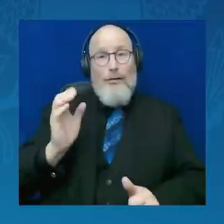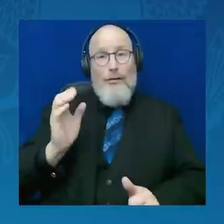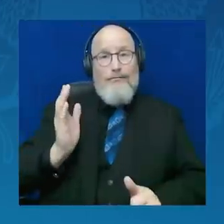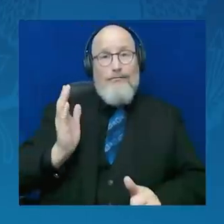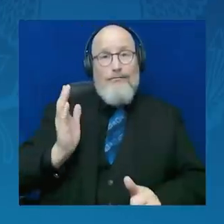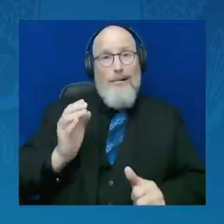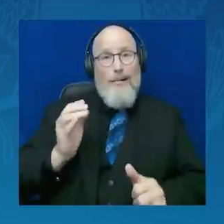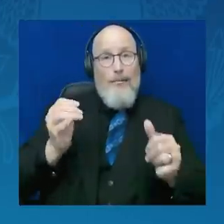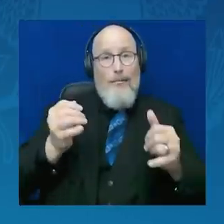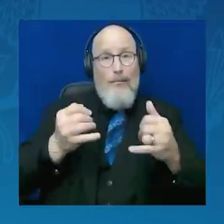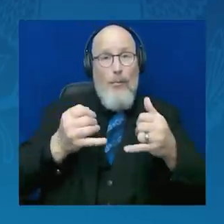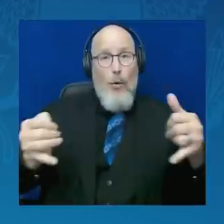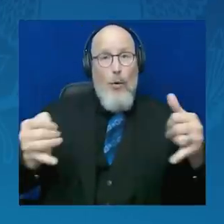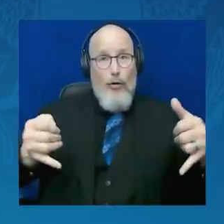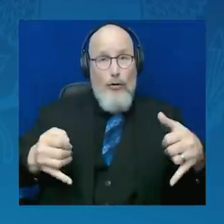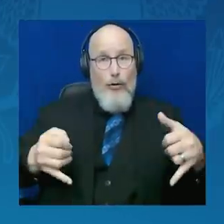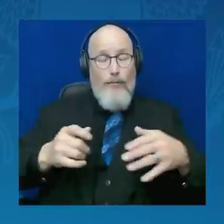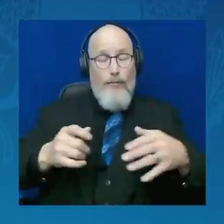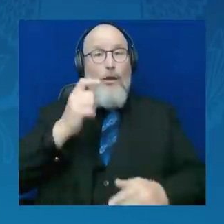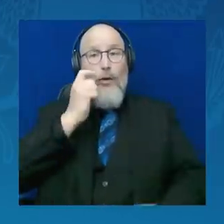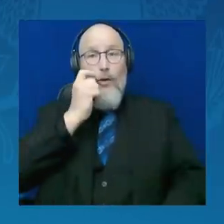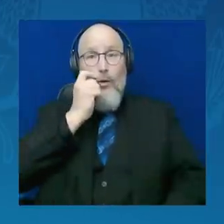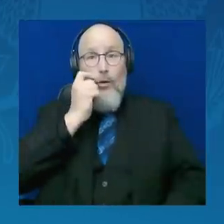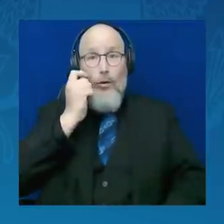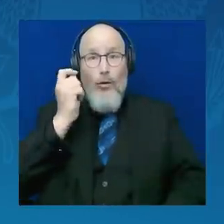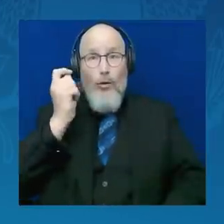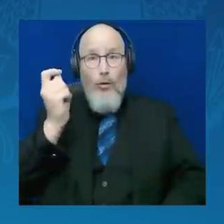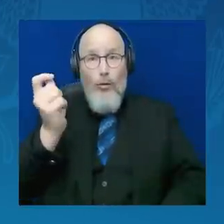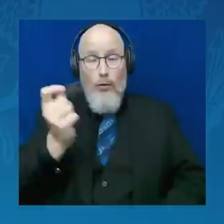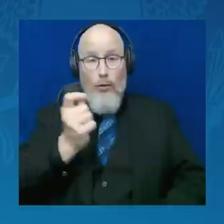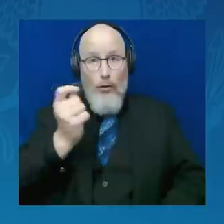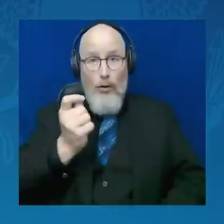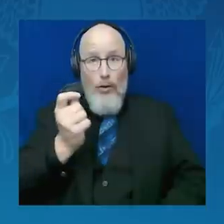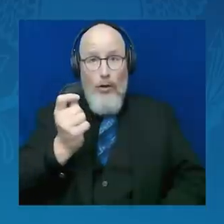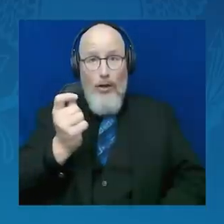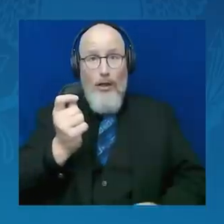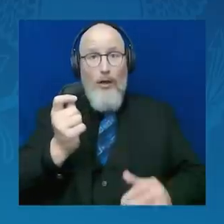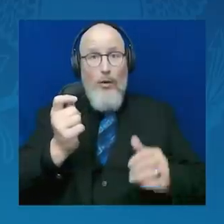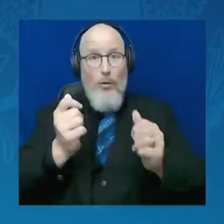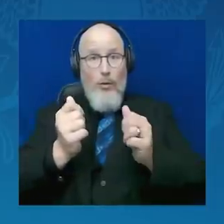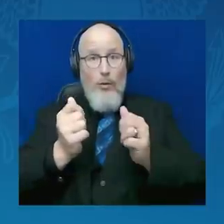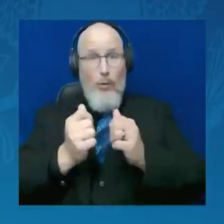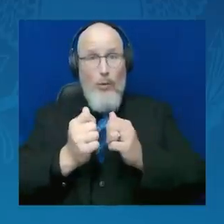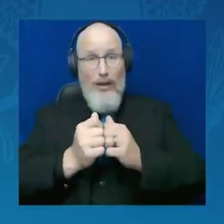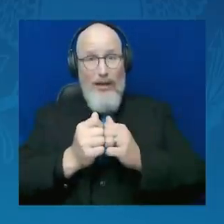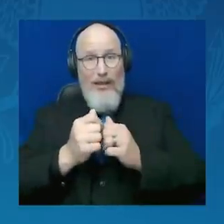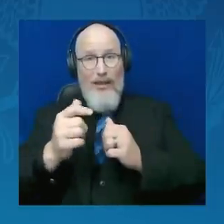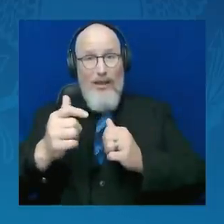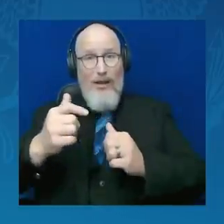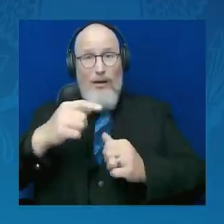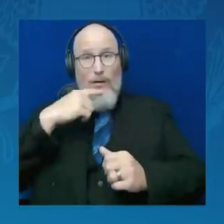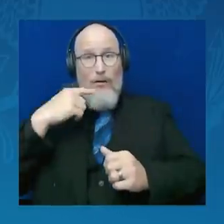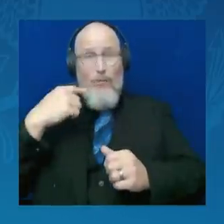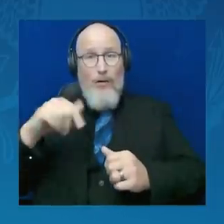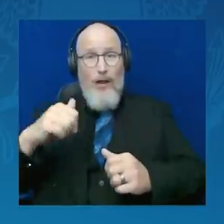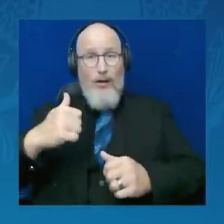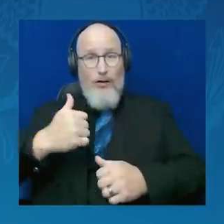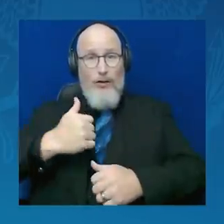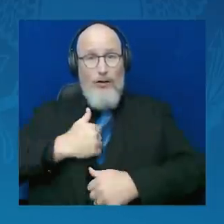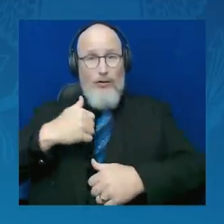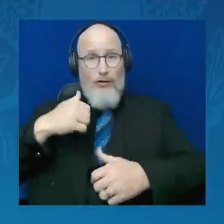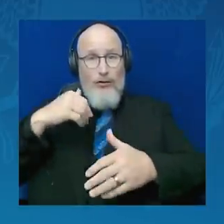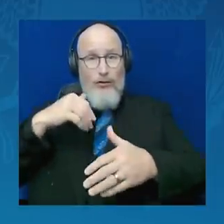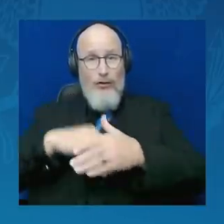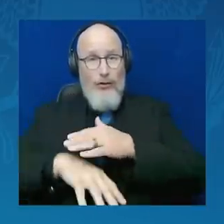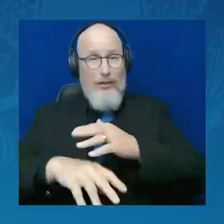in Ukraine, friendly to us and with us, where the Russian troops are carrying out a barbarous aggression,